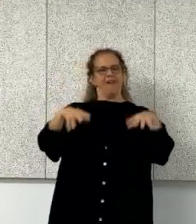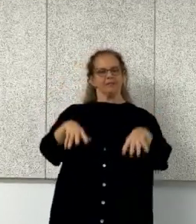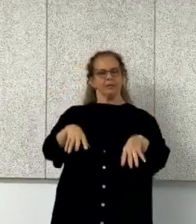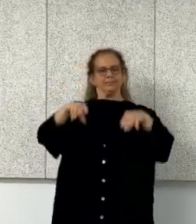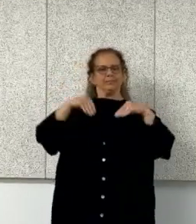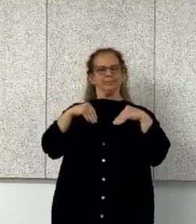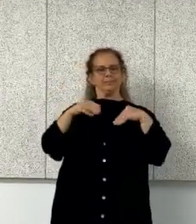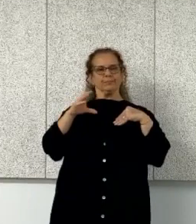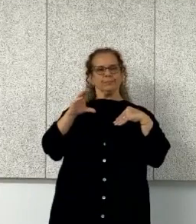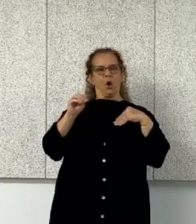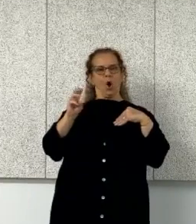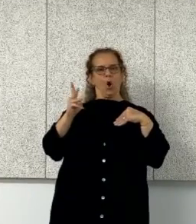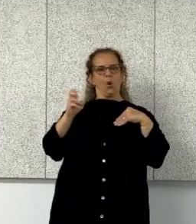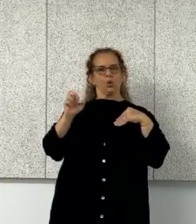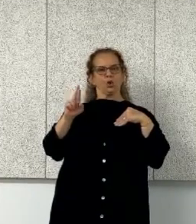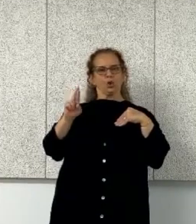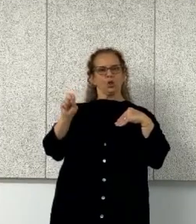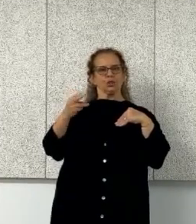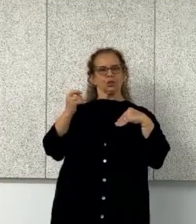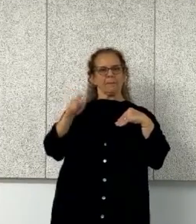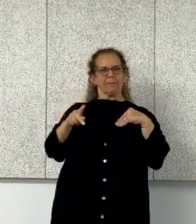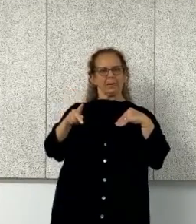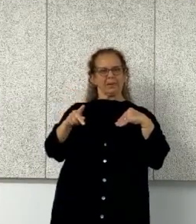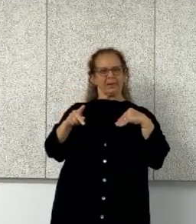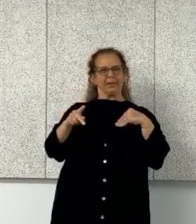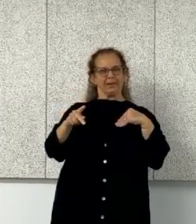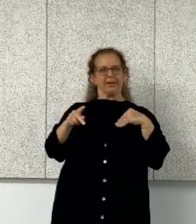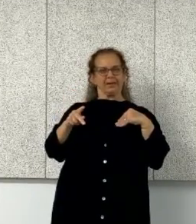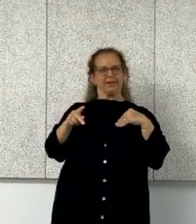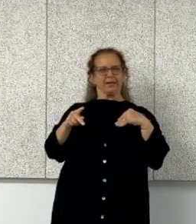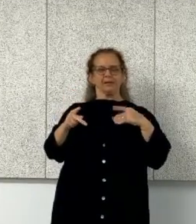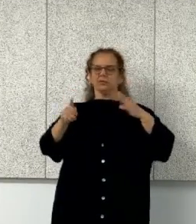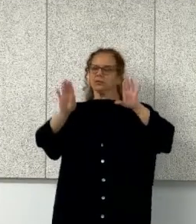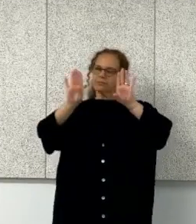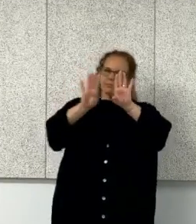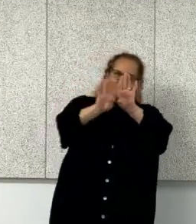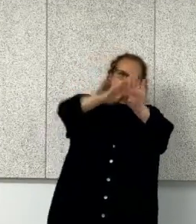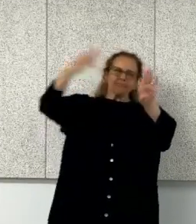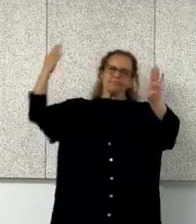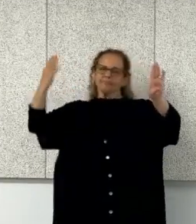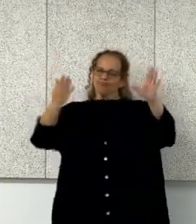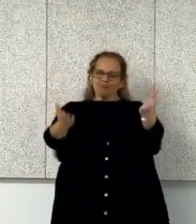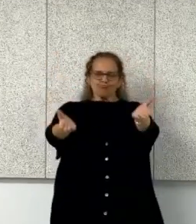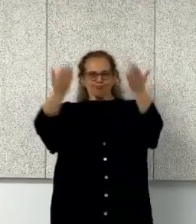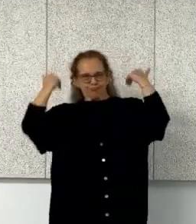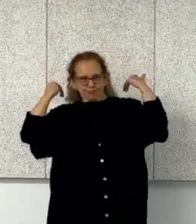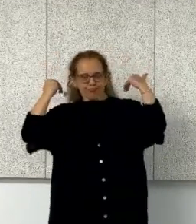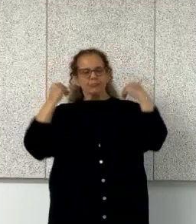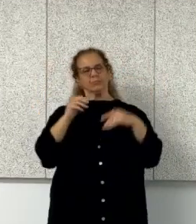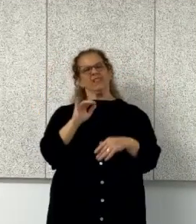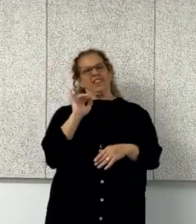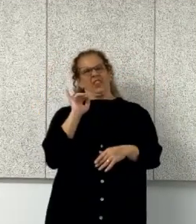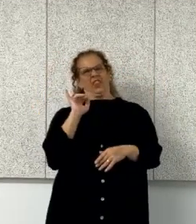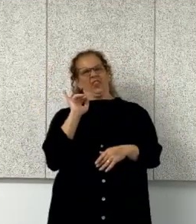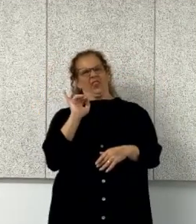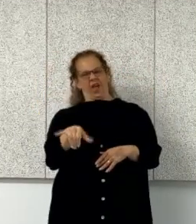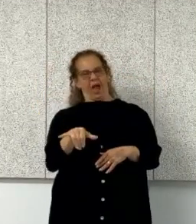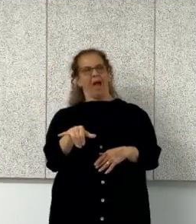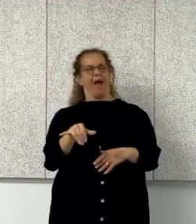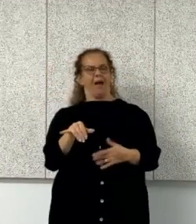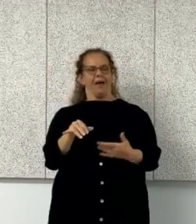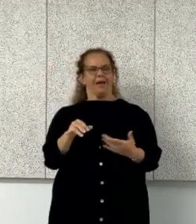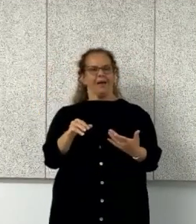to either, radically subsidize or swing the doors as wide open as possible. I think that's what creates the case